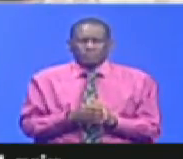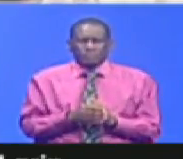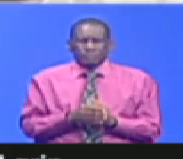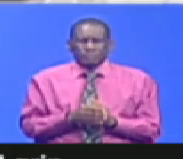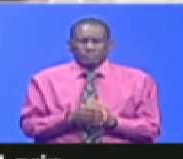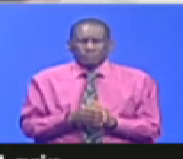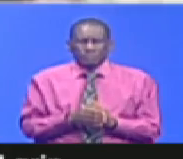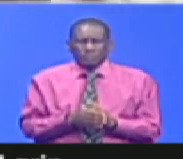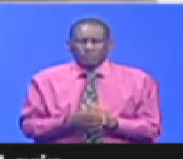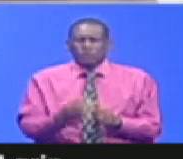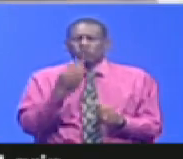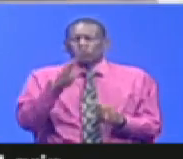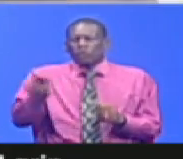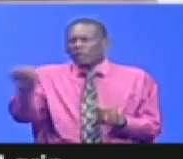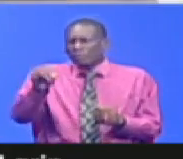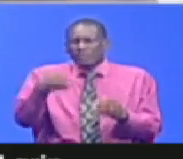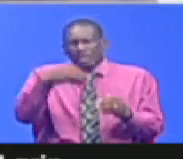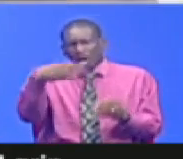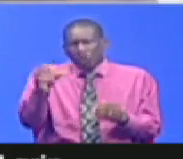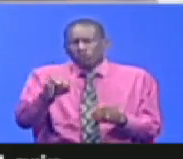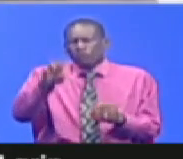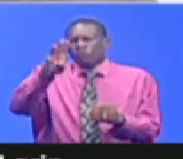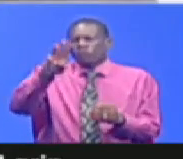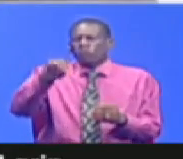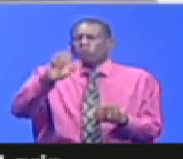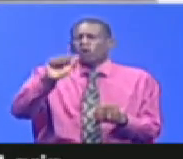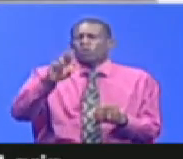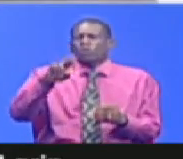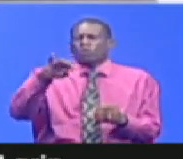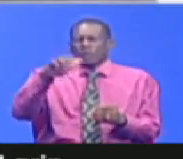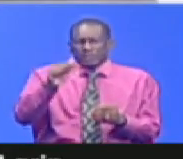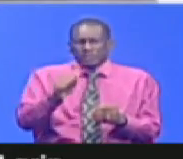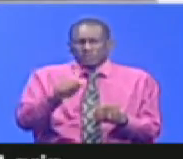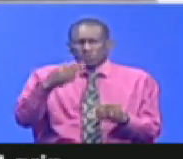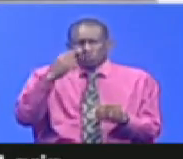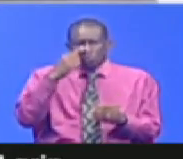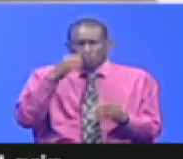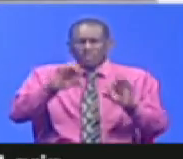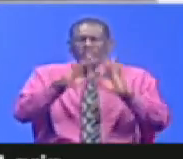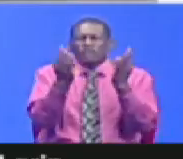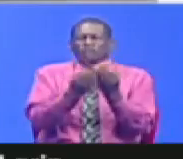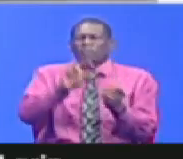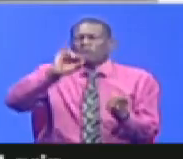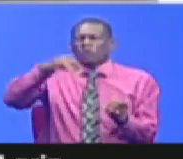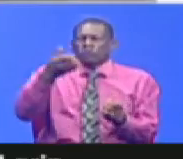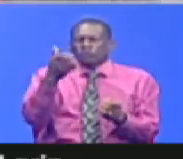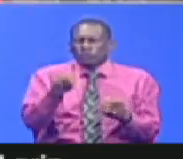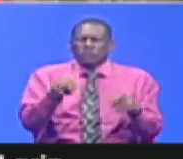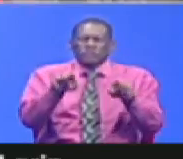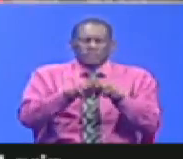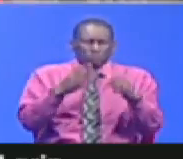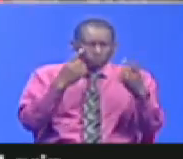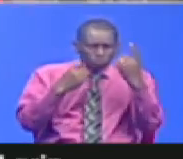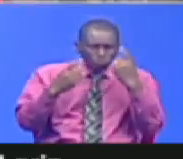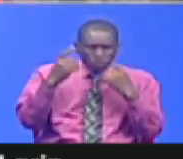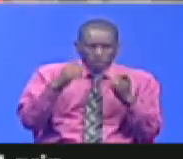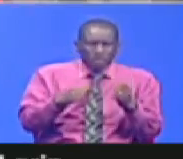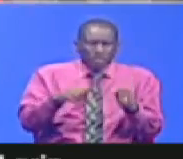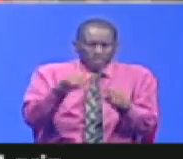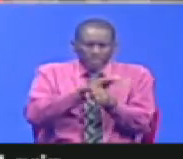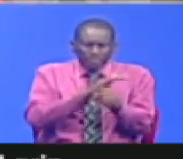And just 200 meters away from Mwaura's home, the family of John Mwangi is also engulfed in grief. They're busy